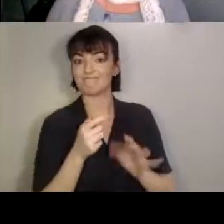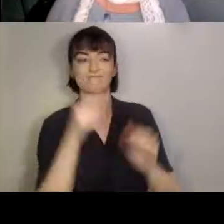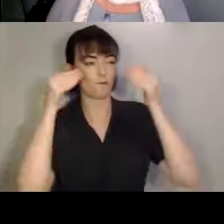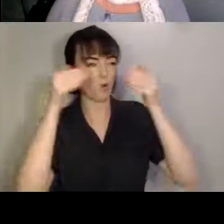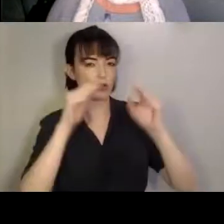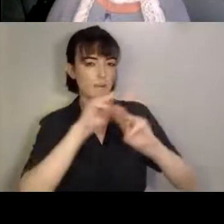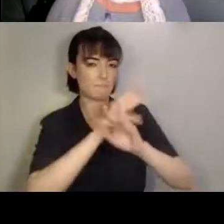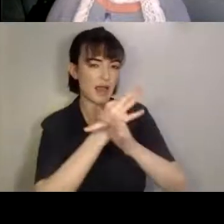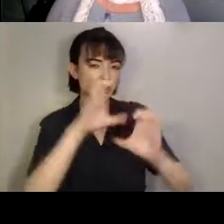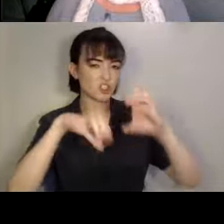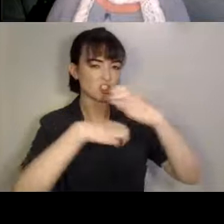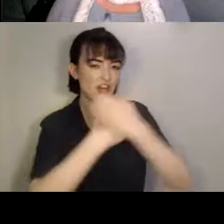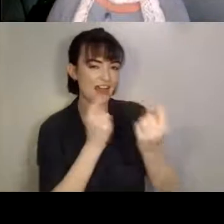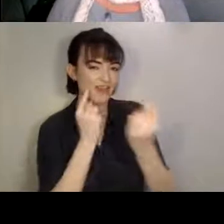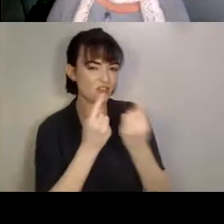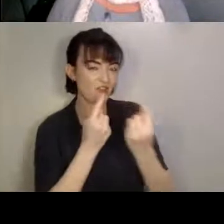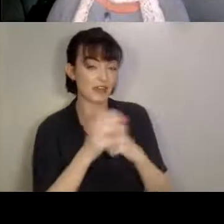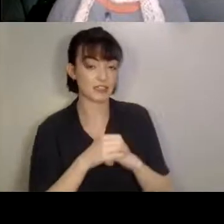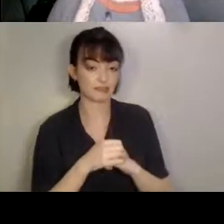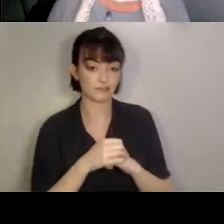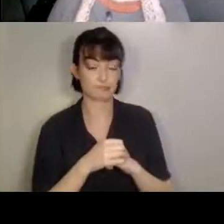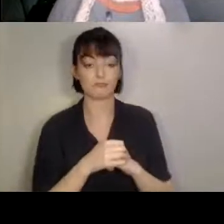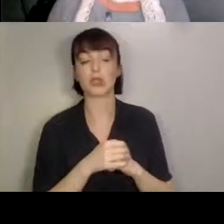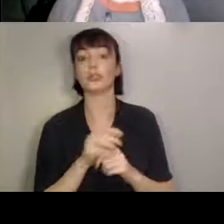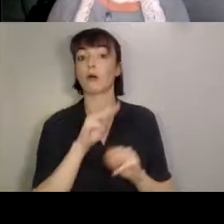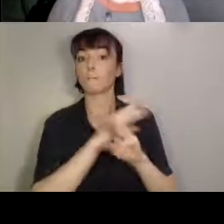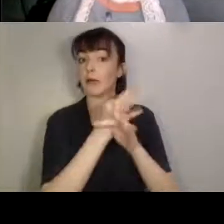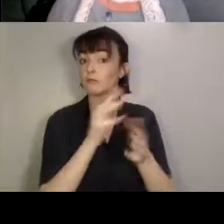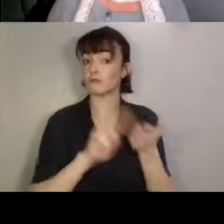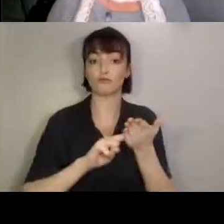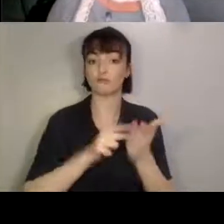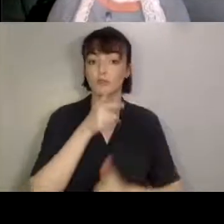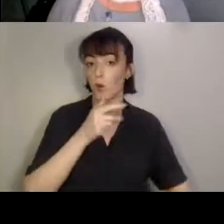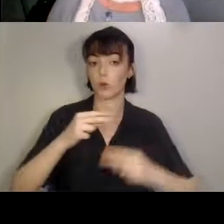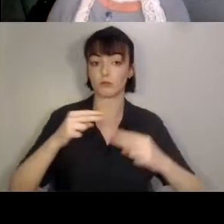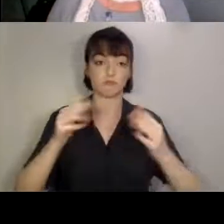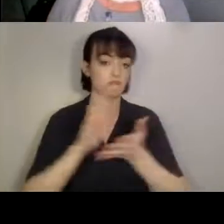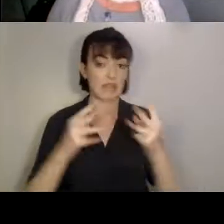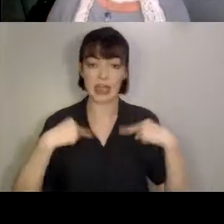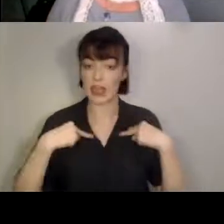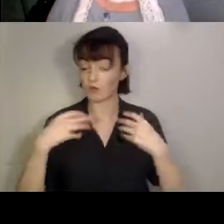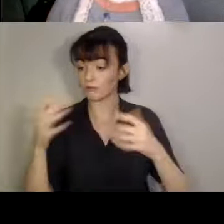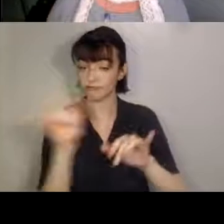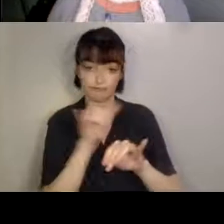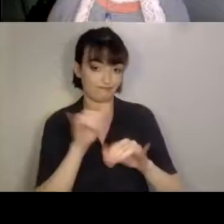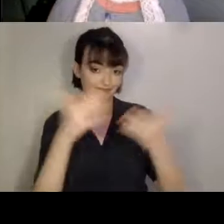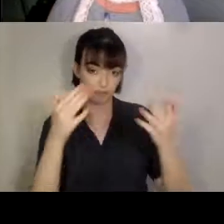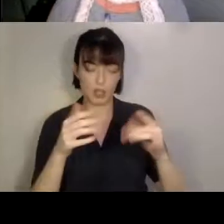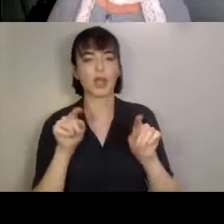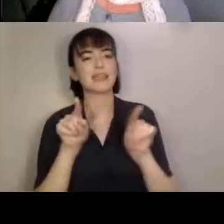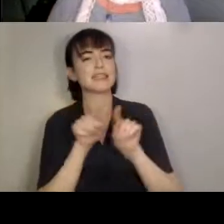interaction. Now, whether a parent is using spoken or sign language, we know that the skills that parents use when